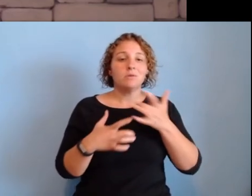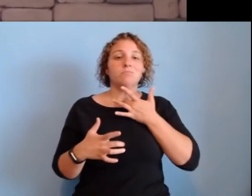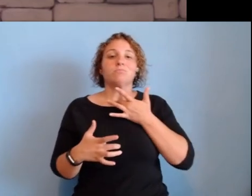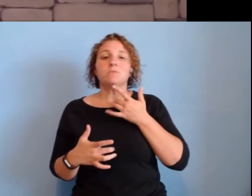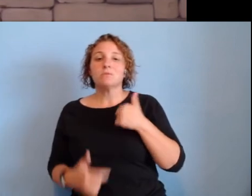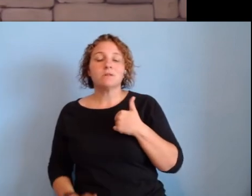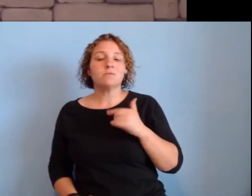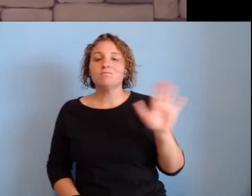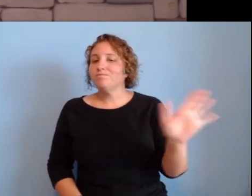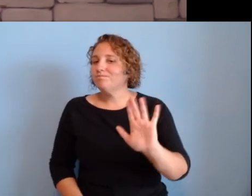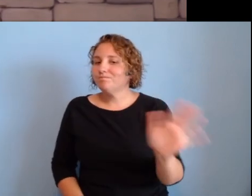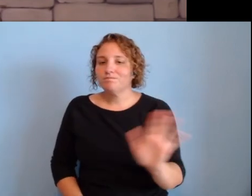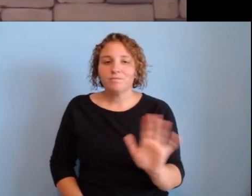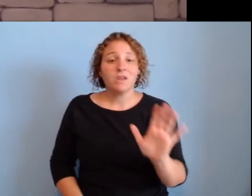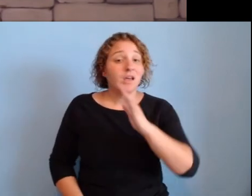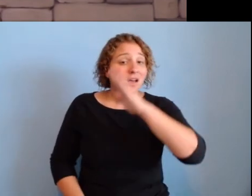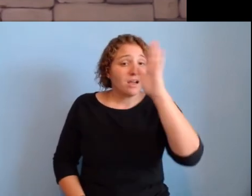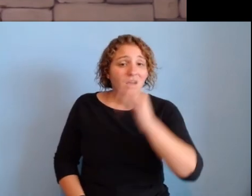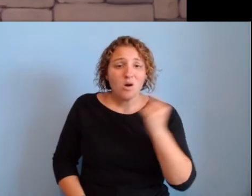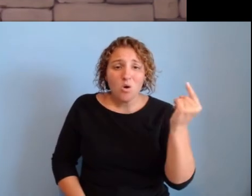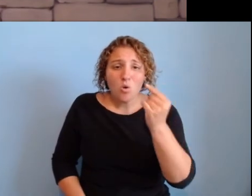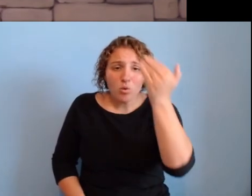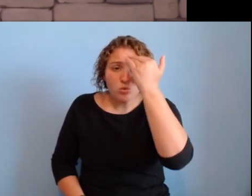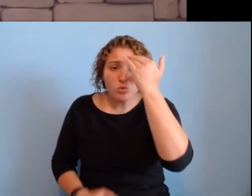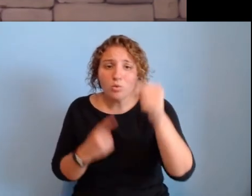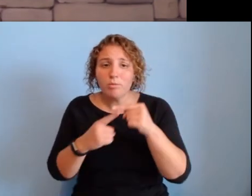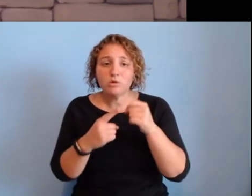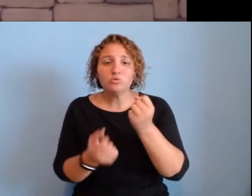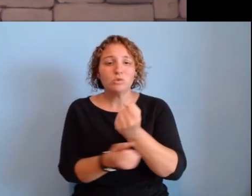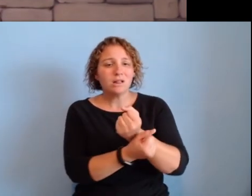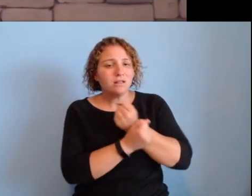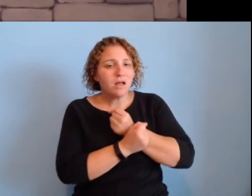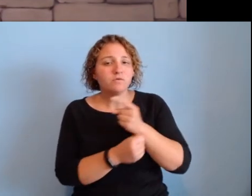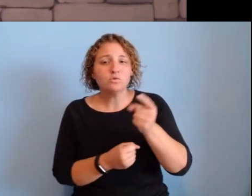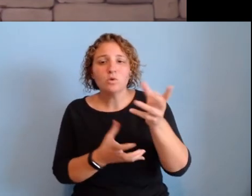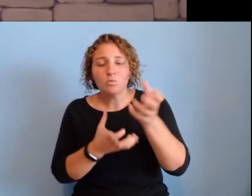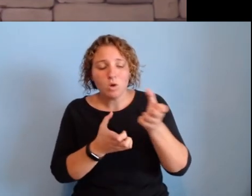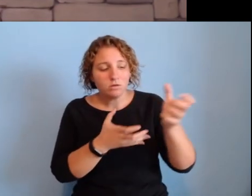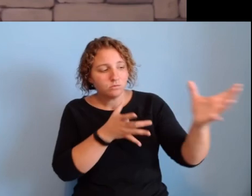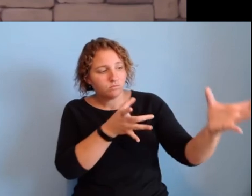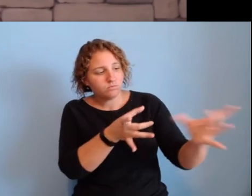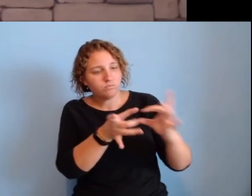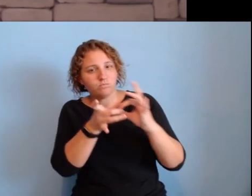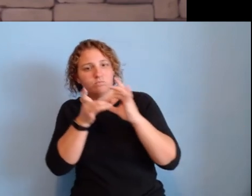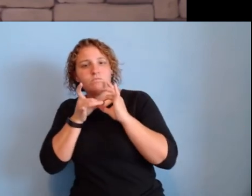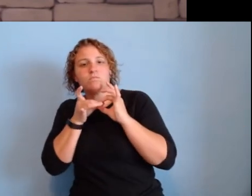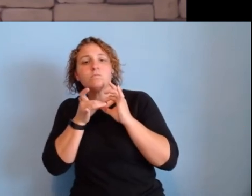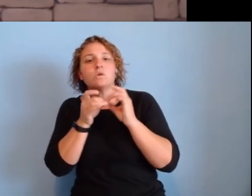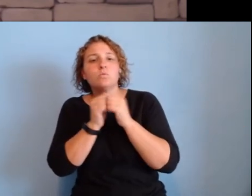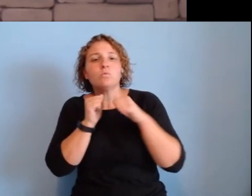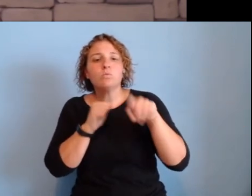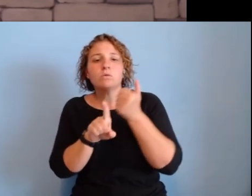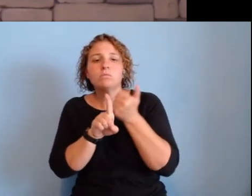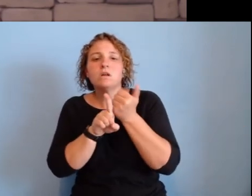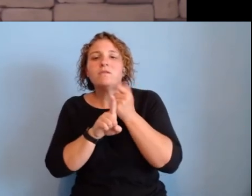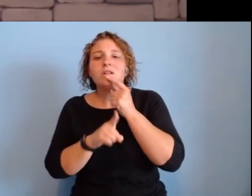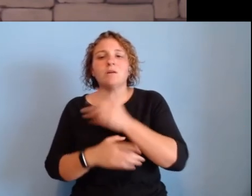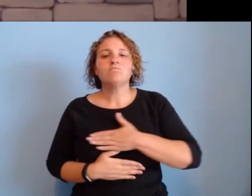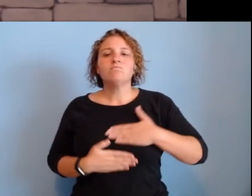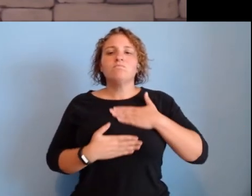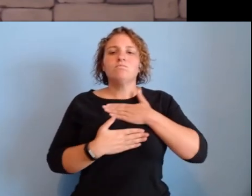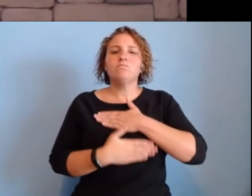known about you. He has always loved you and he has worked through your life to call you and draw you to himself. He does not take any pleasure in the